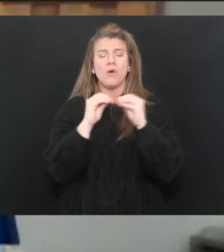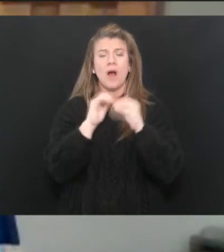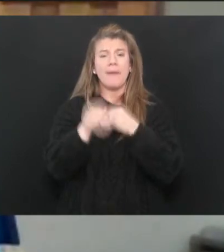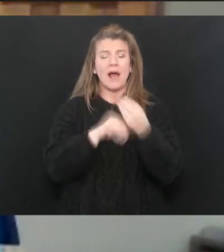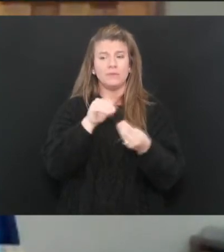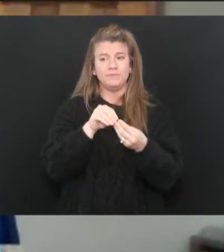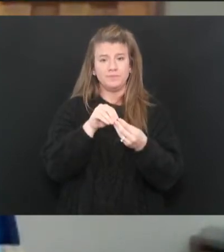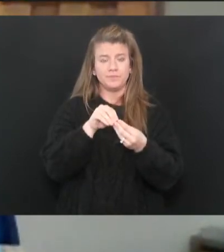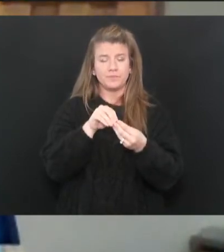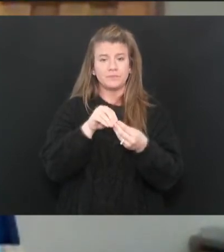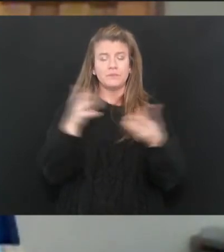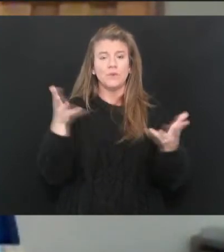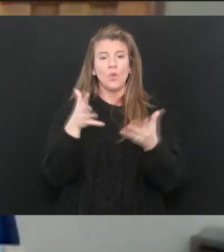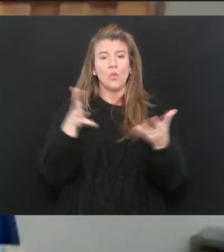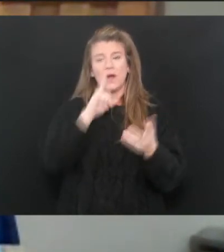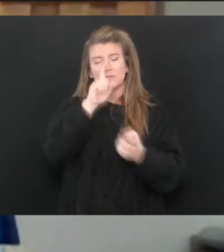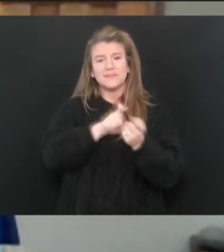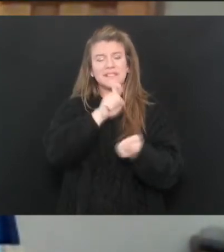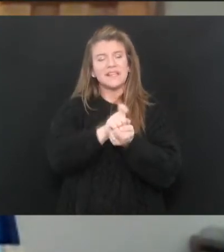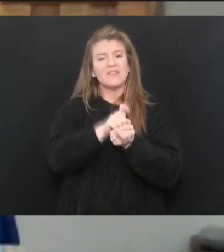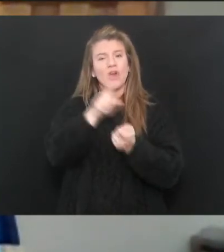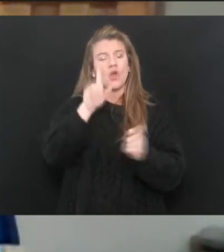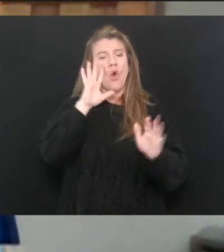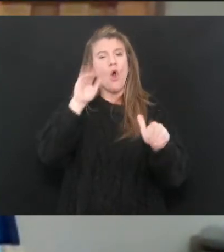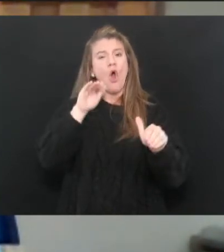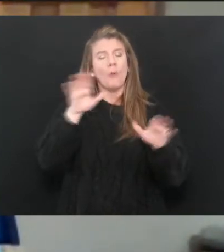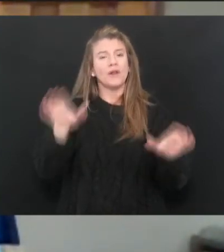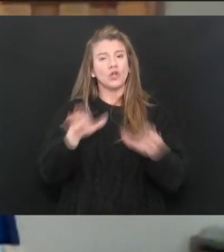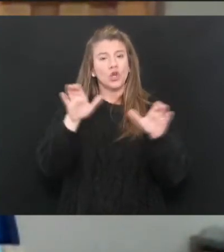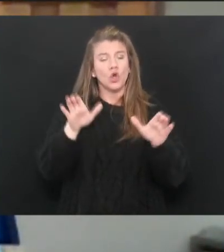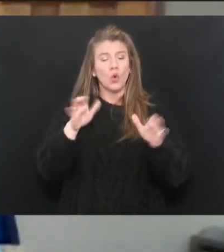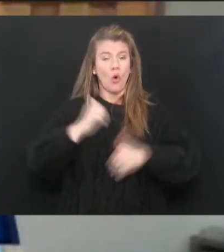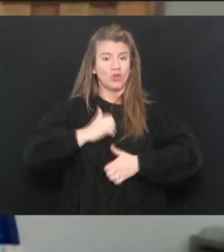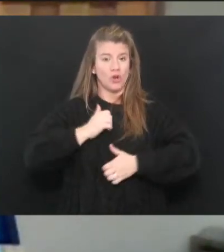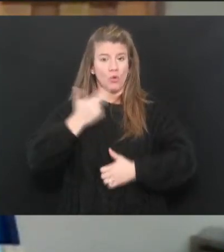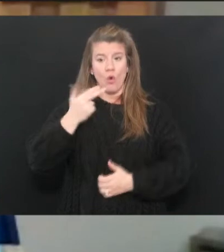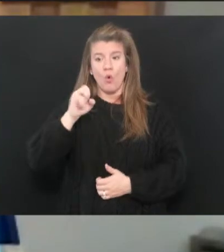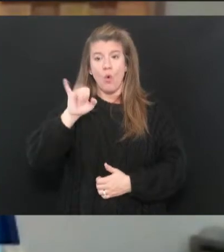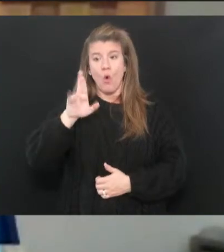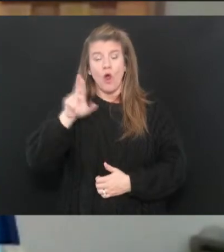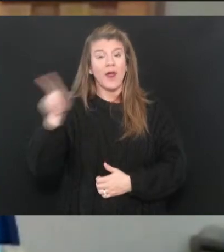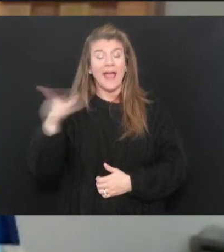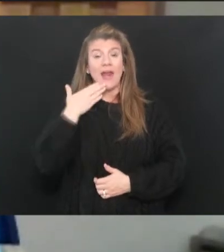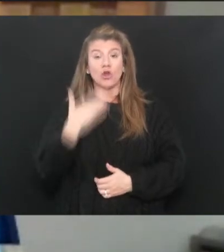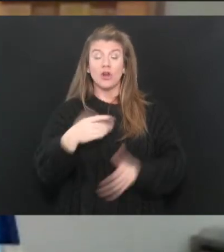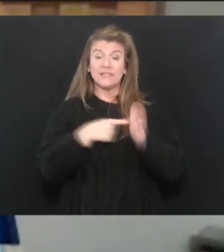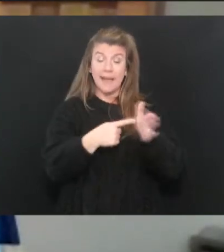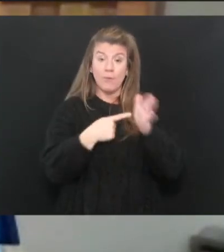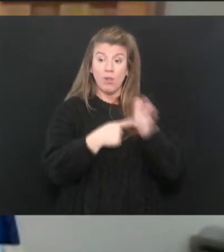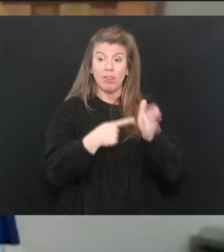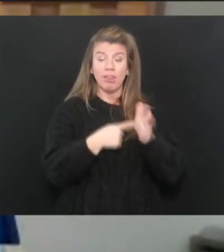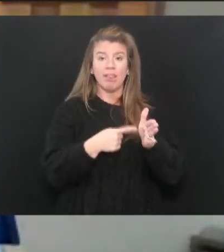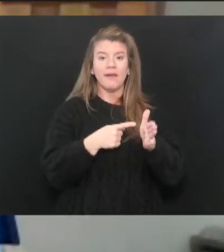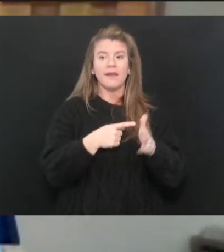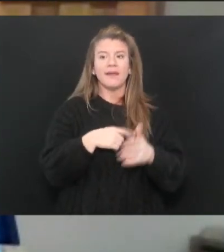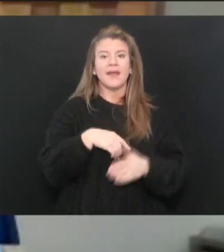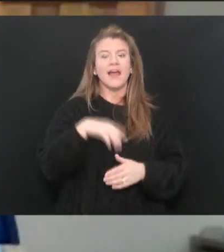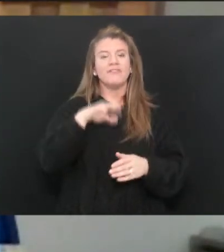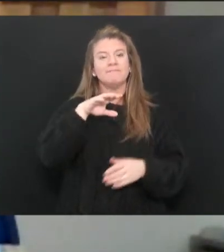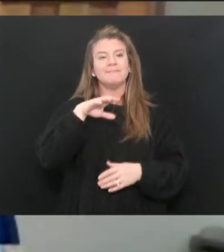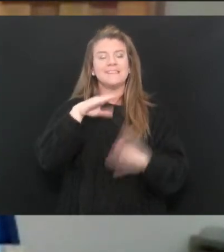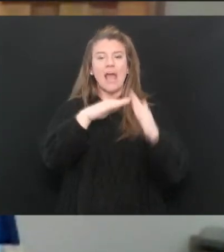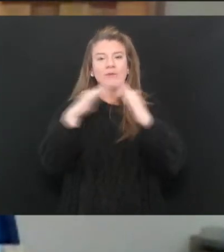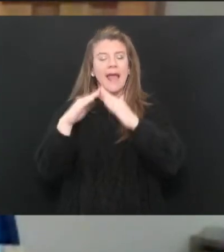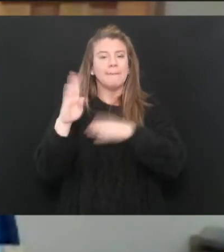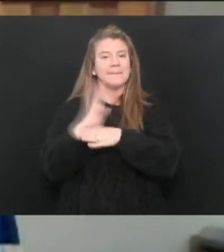about what specifically you're hoping to do. General Hoyer had a really good example of downtown businesses